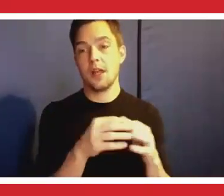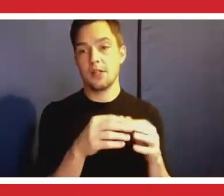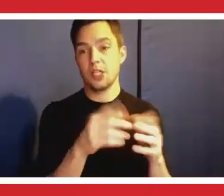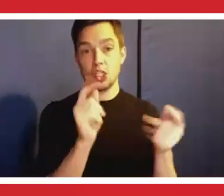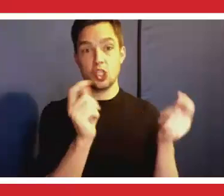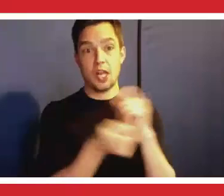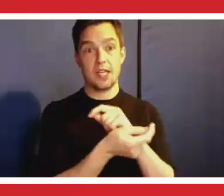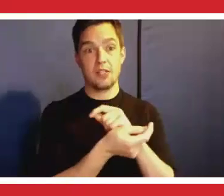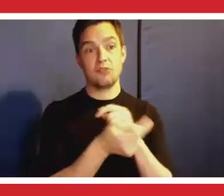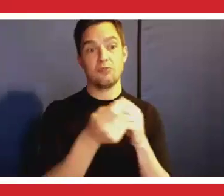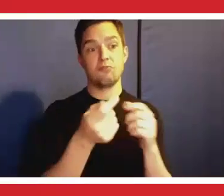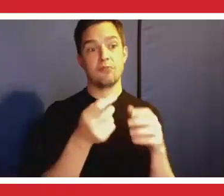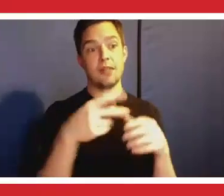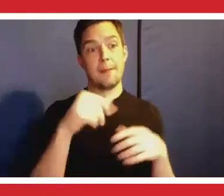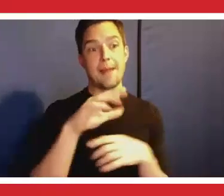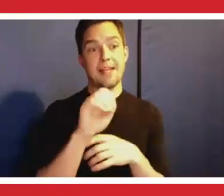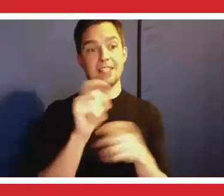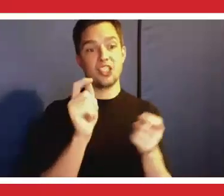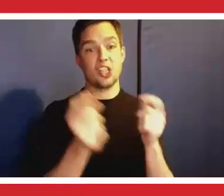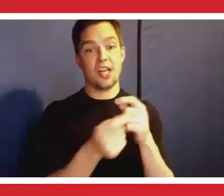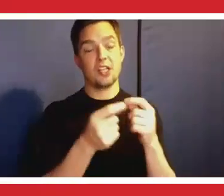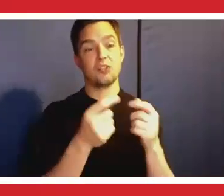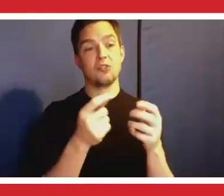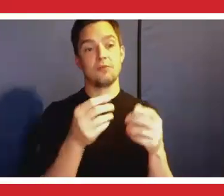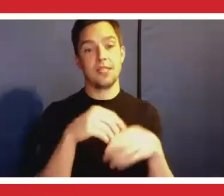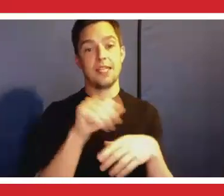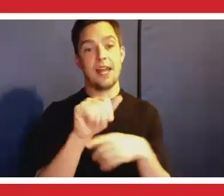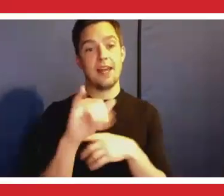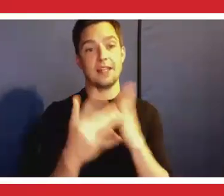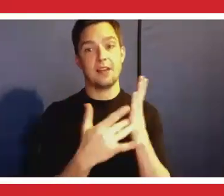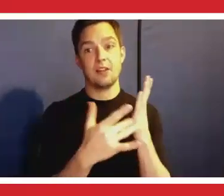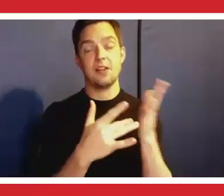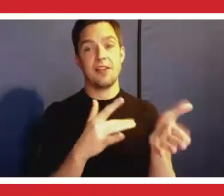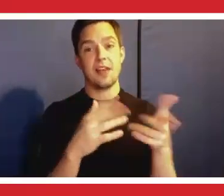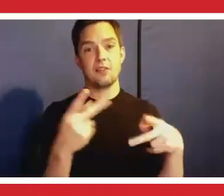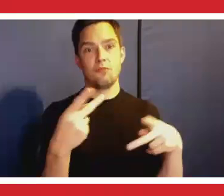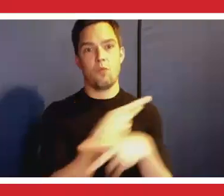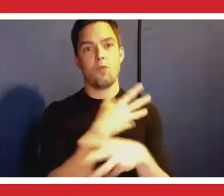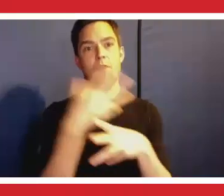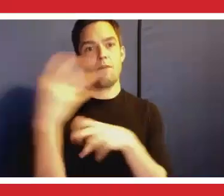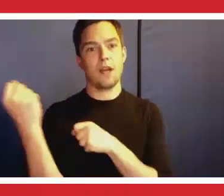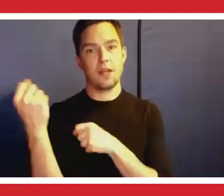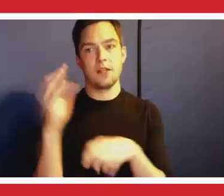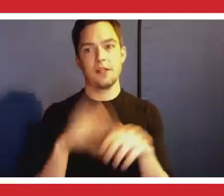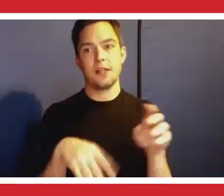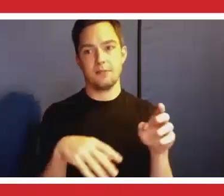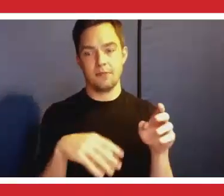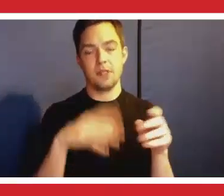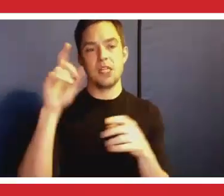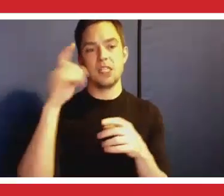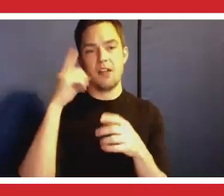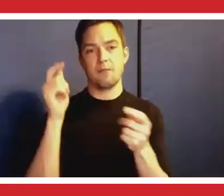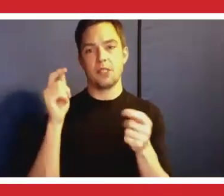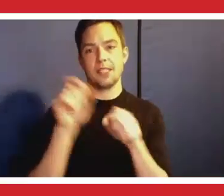which is that the pace of change in AI technology is faster than the pace of change in government